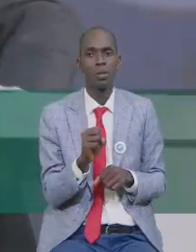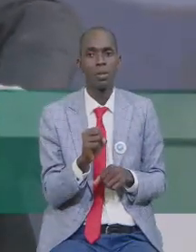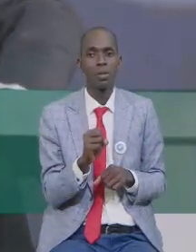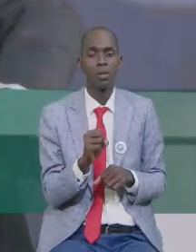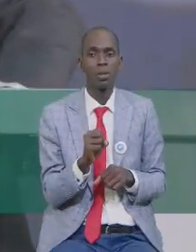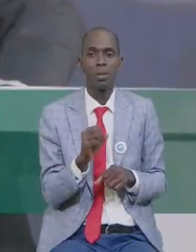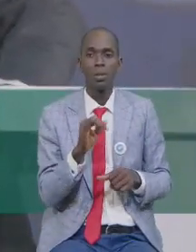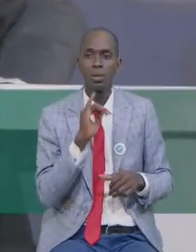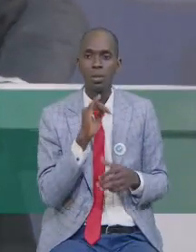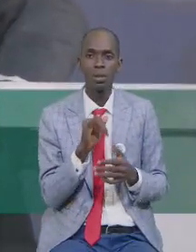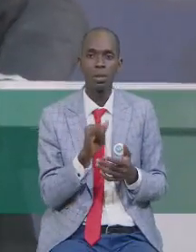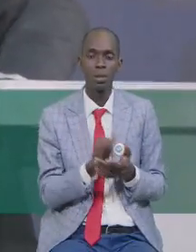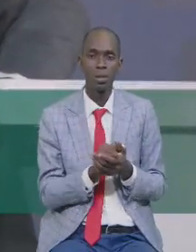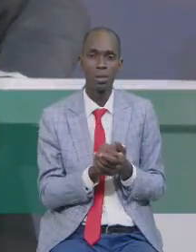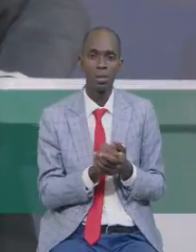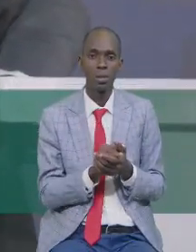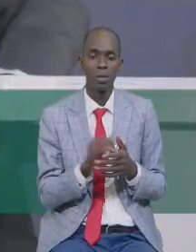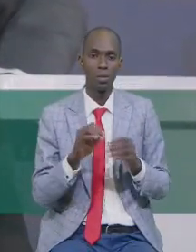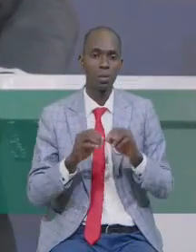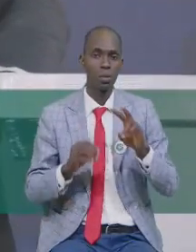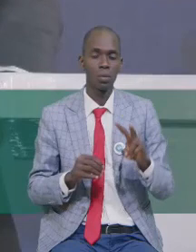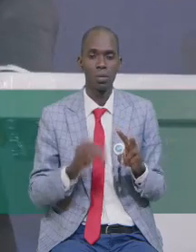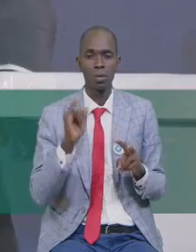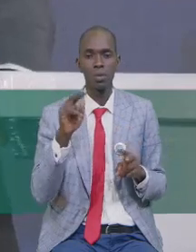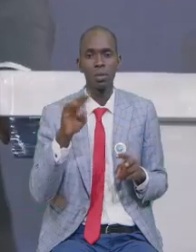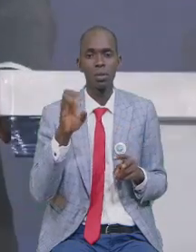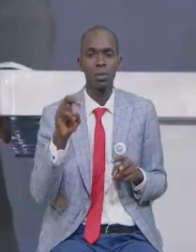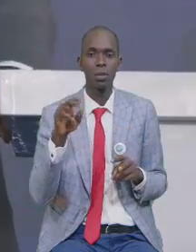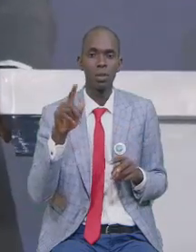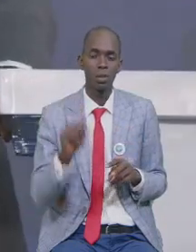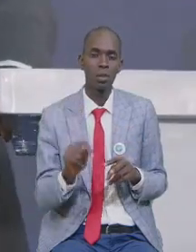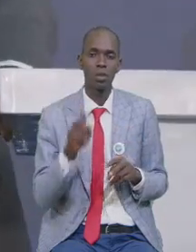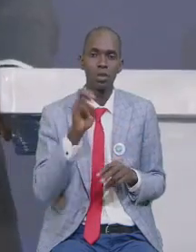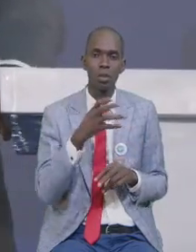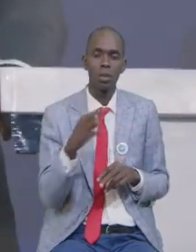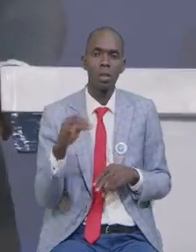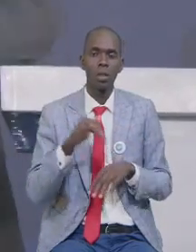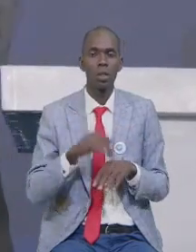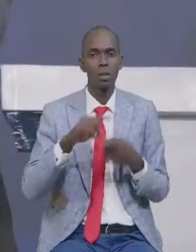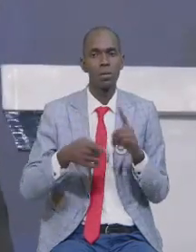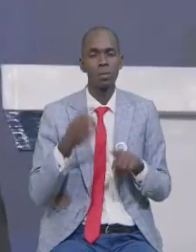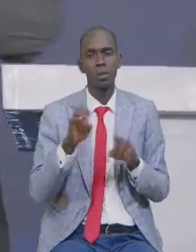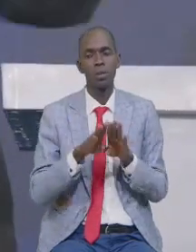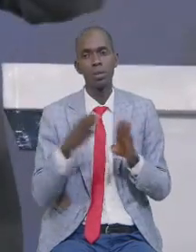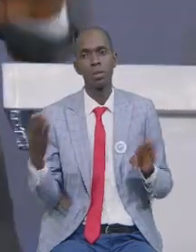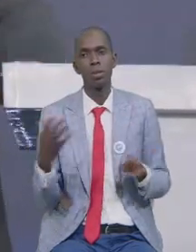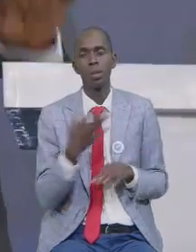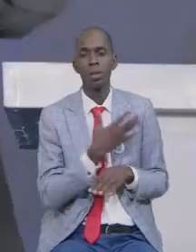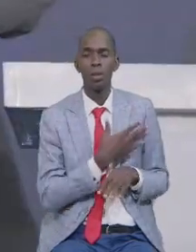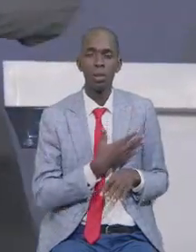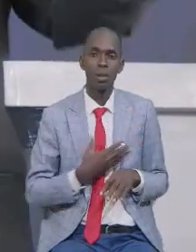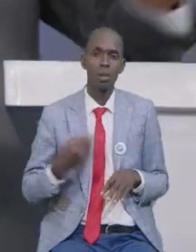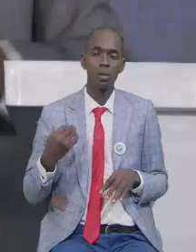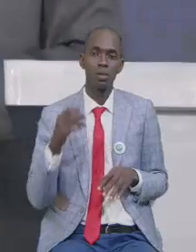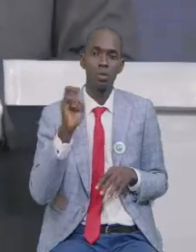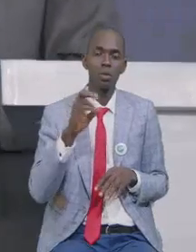knocking at the friend's door of provision. An individual knocking at the final